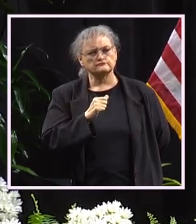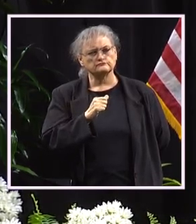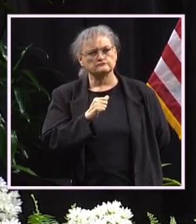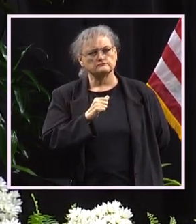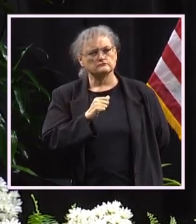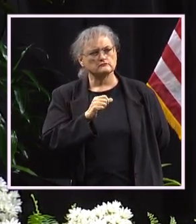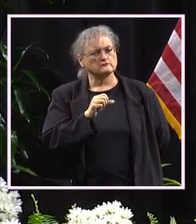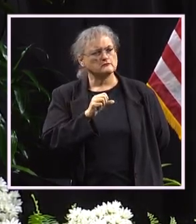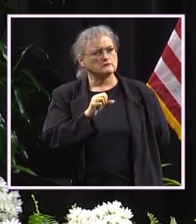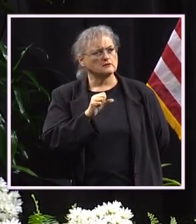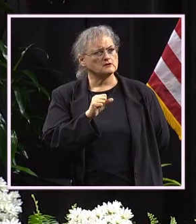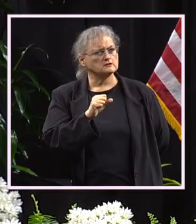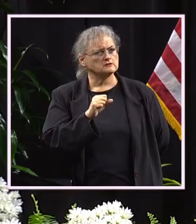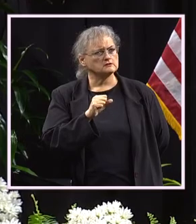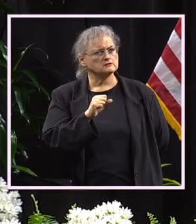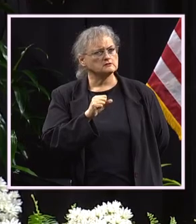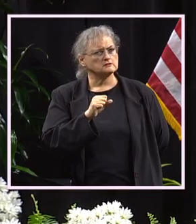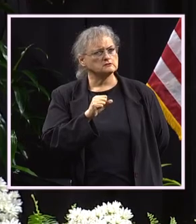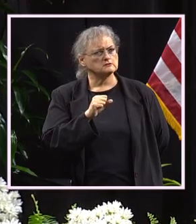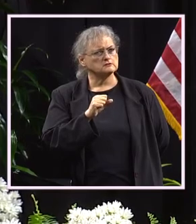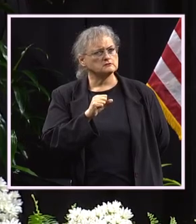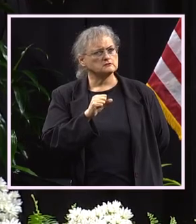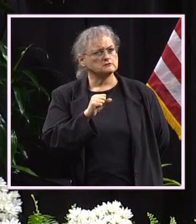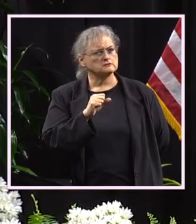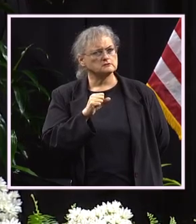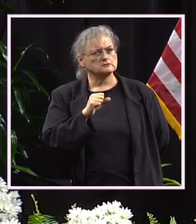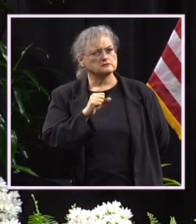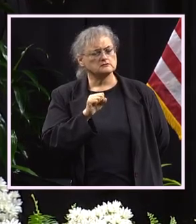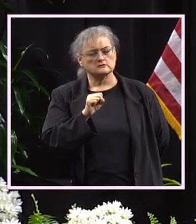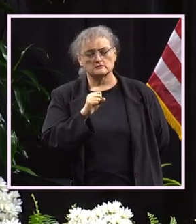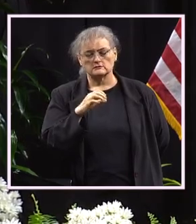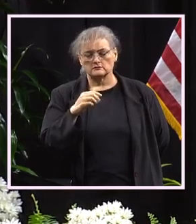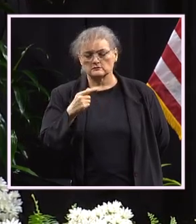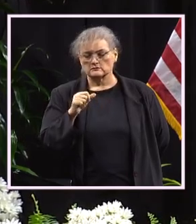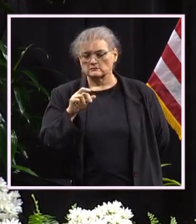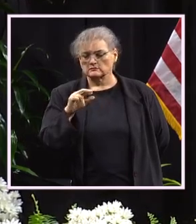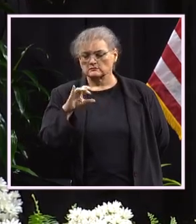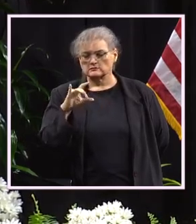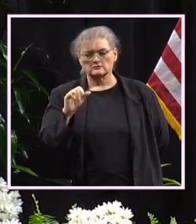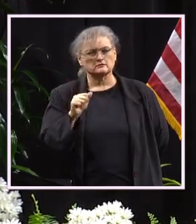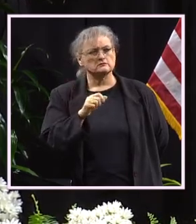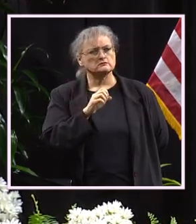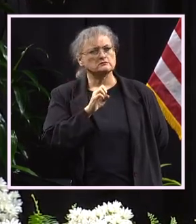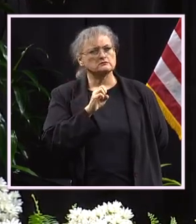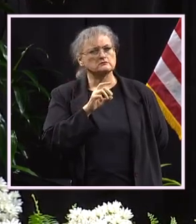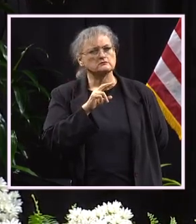Sirena M. Garcia, magna cum laude. Eric A. Chavez.